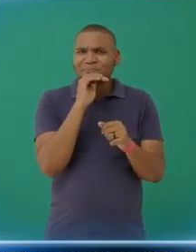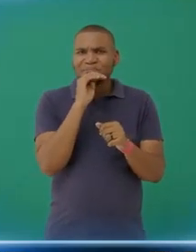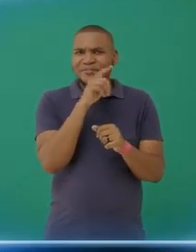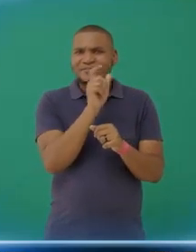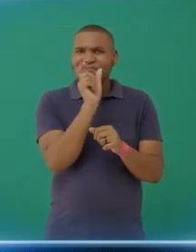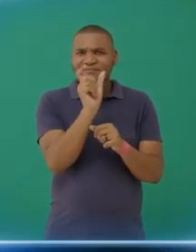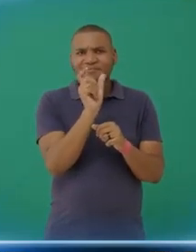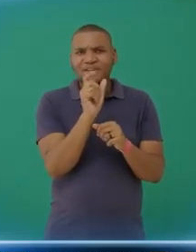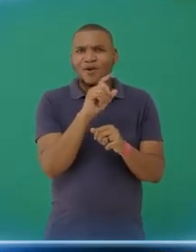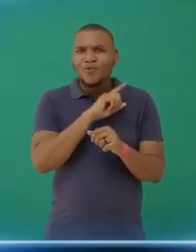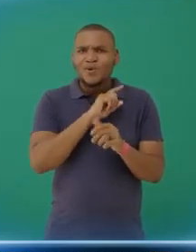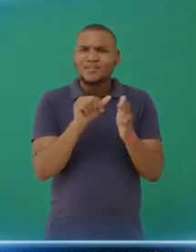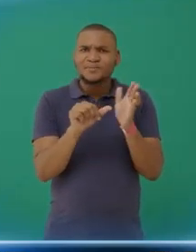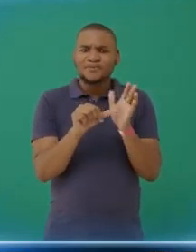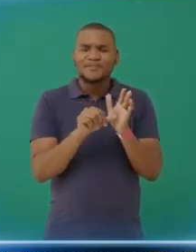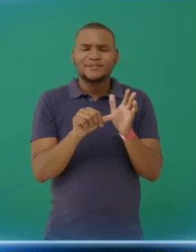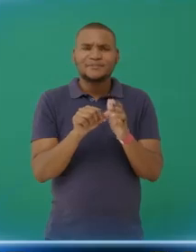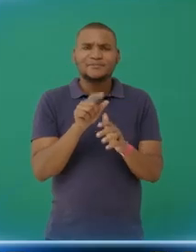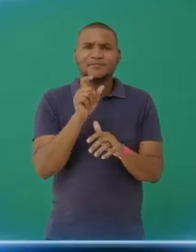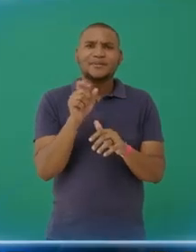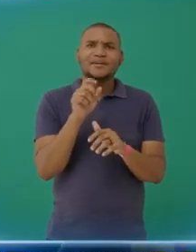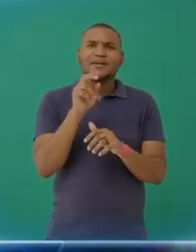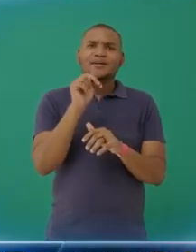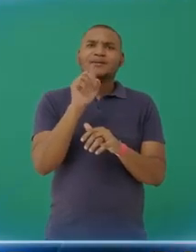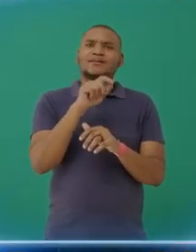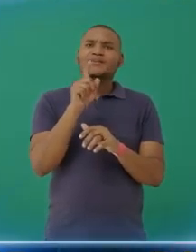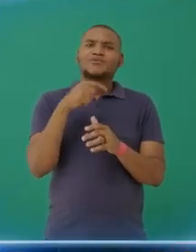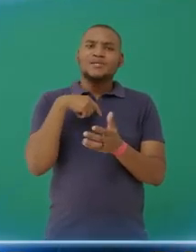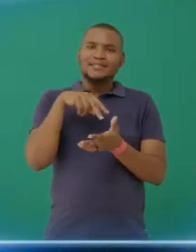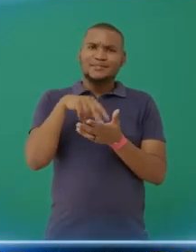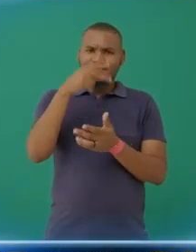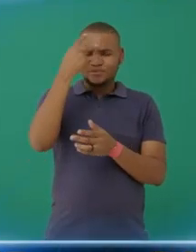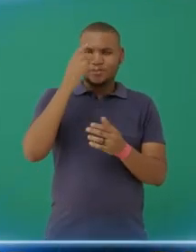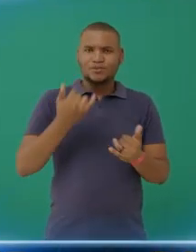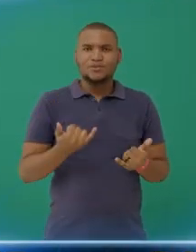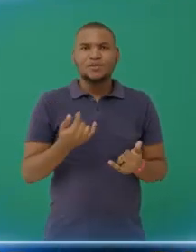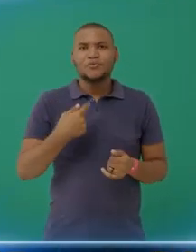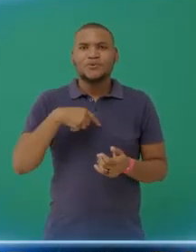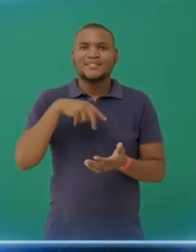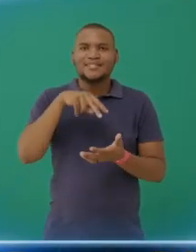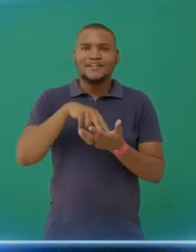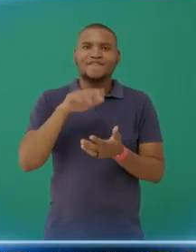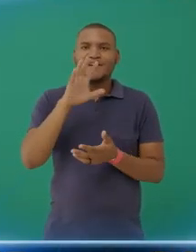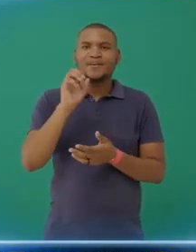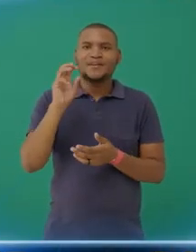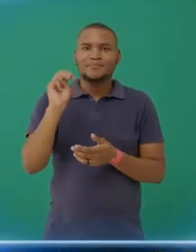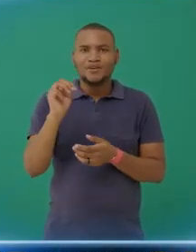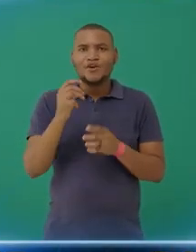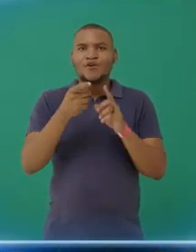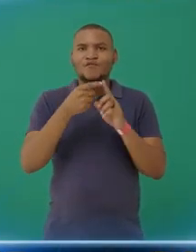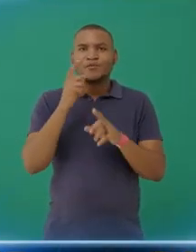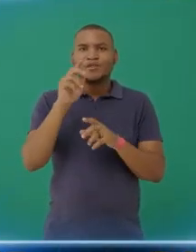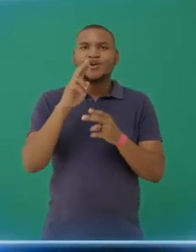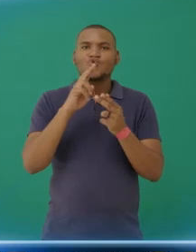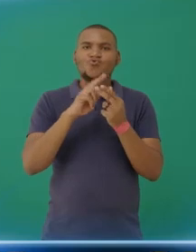us why is it so important? Nasli, we are standing in Pretoria today. We are standing 500 meters away from the union